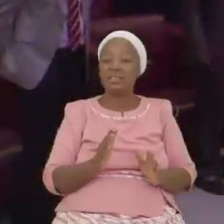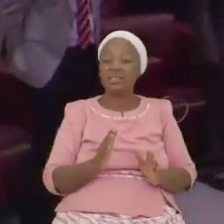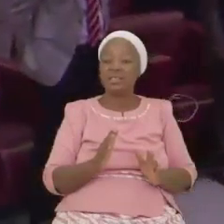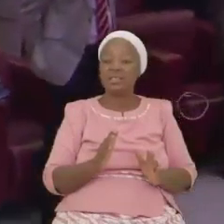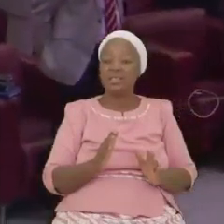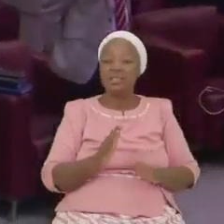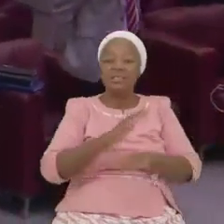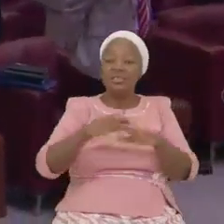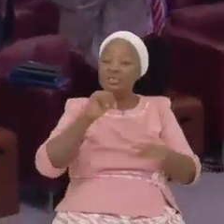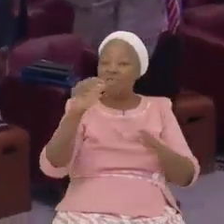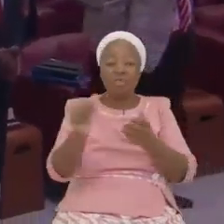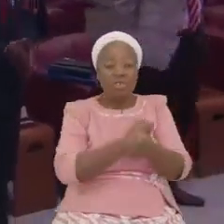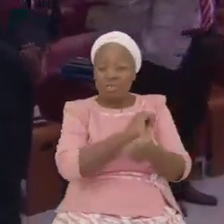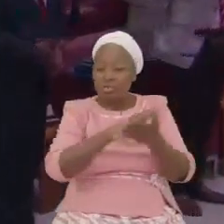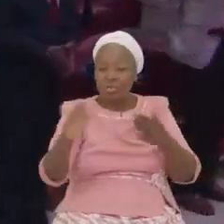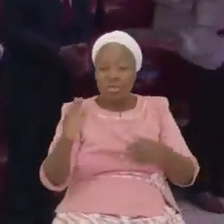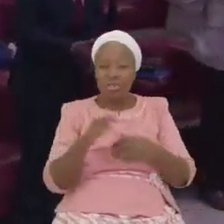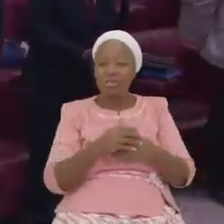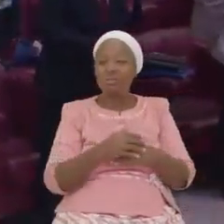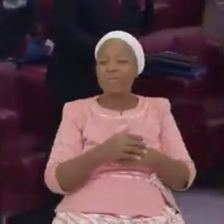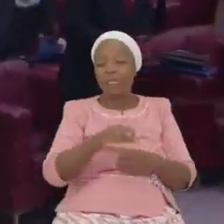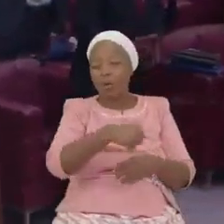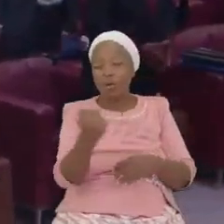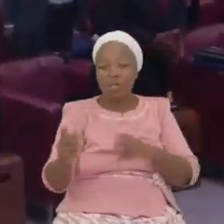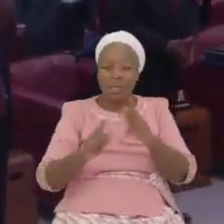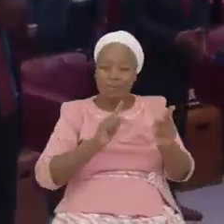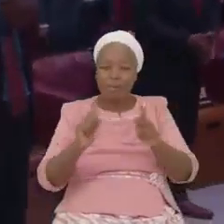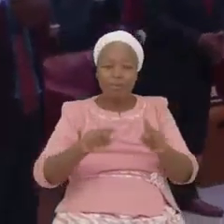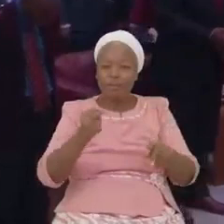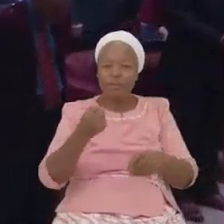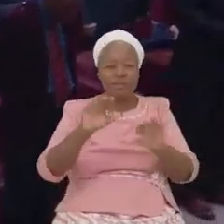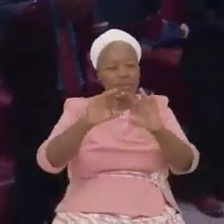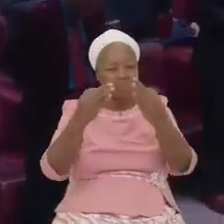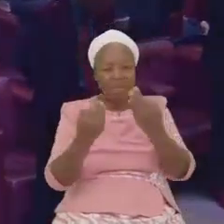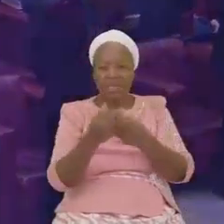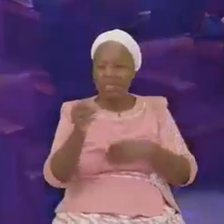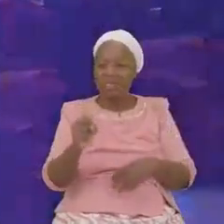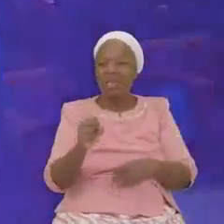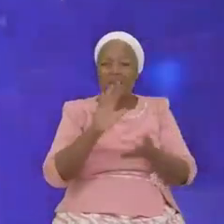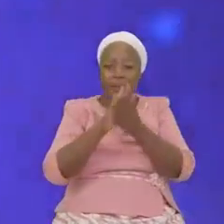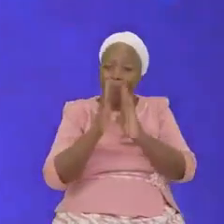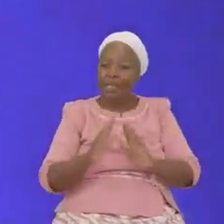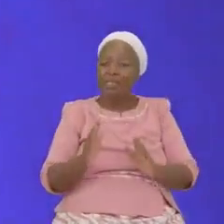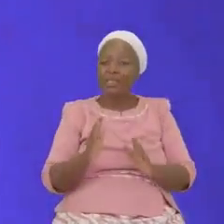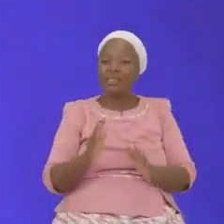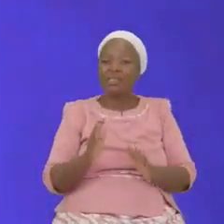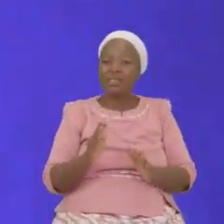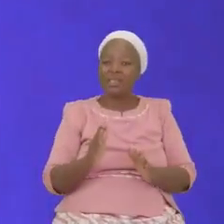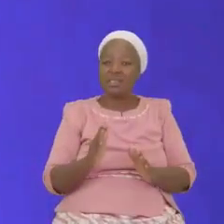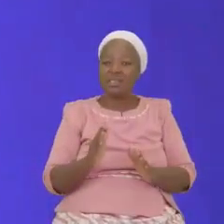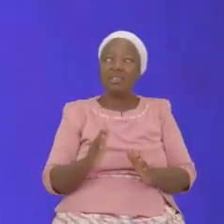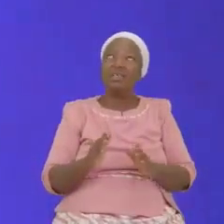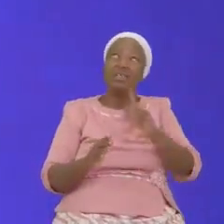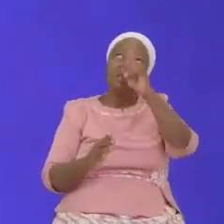Does not destroy other people's families. Peace. It'll grant